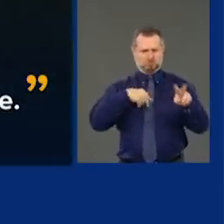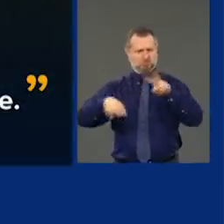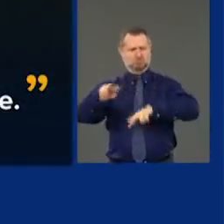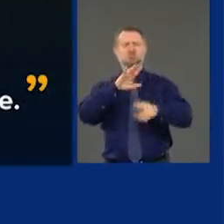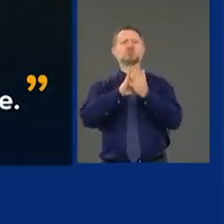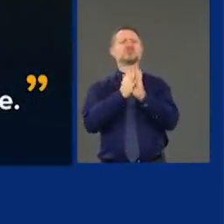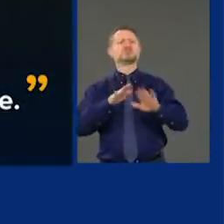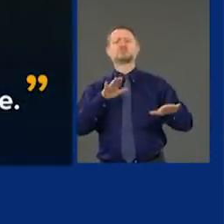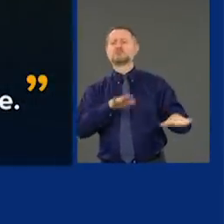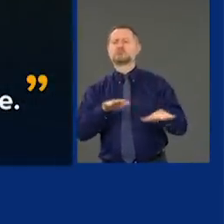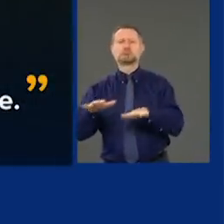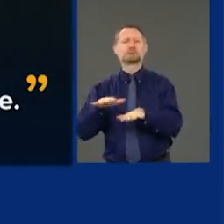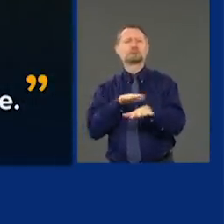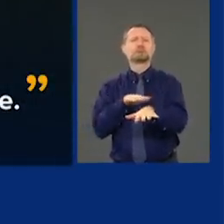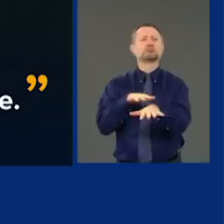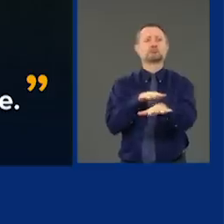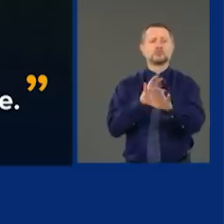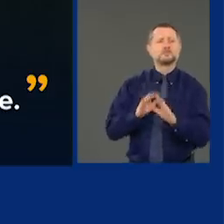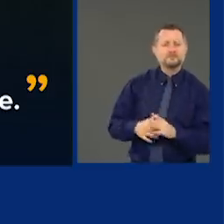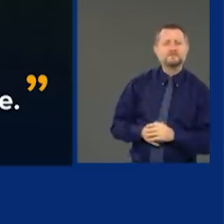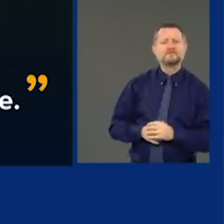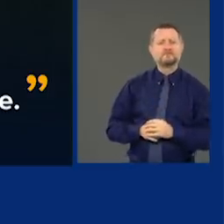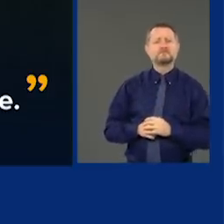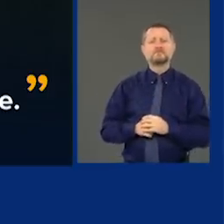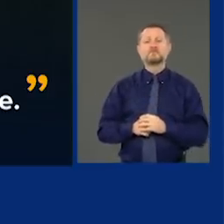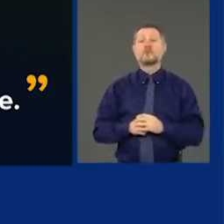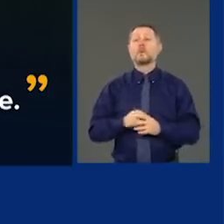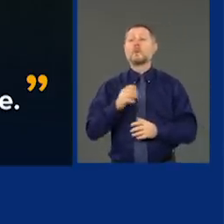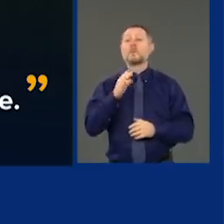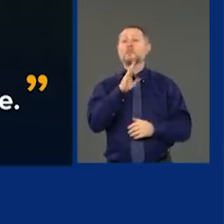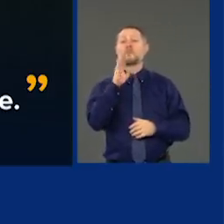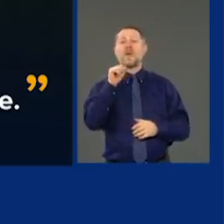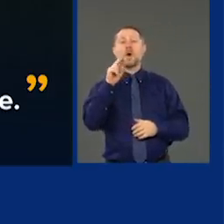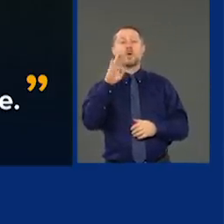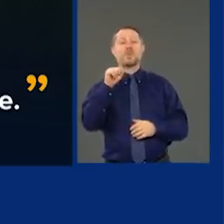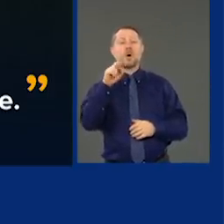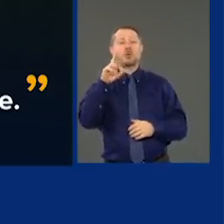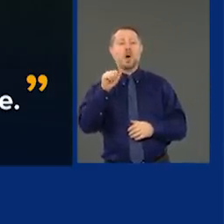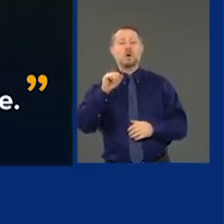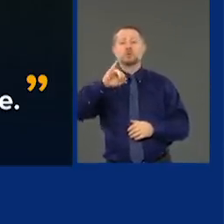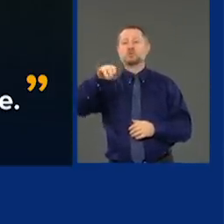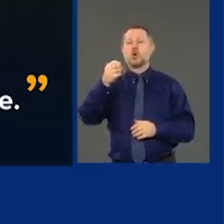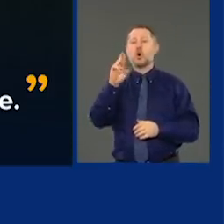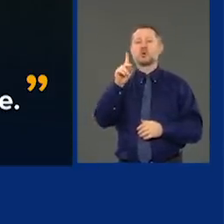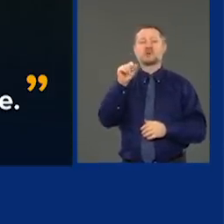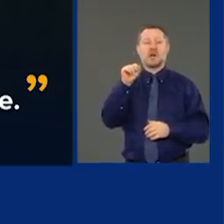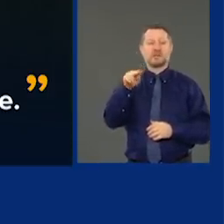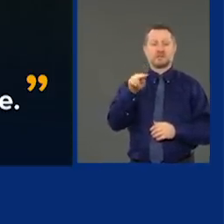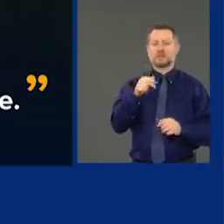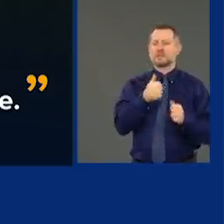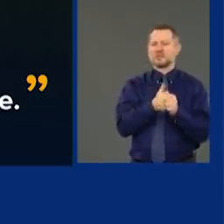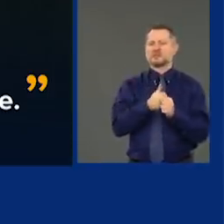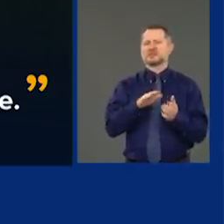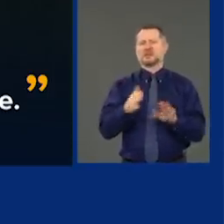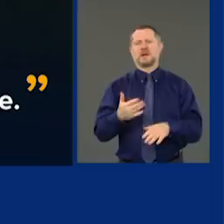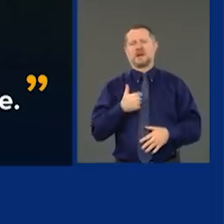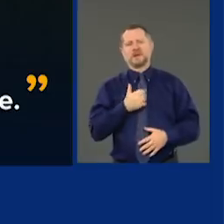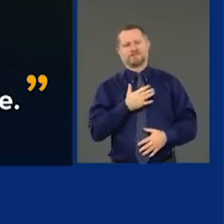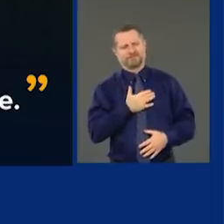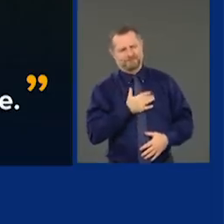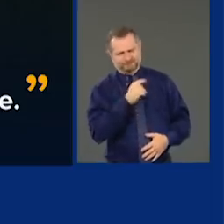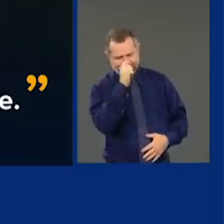peaceful. I think Barbara Jordan, God rest her soul, who was a great representative in this